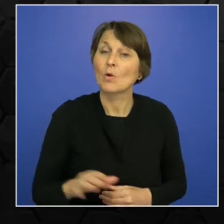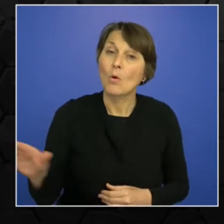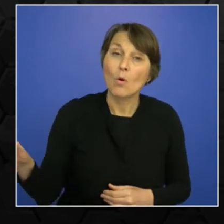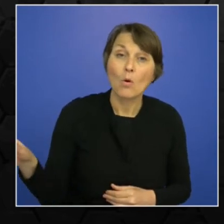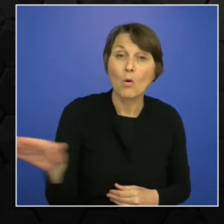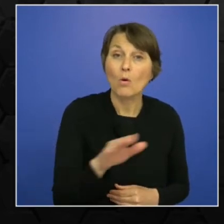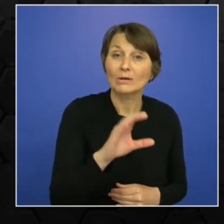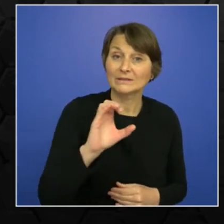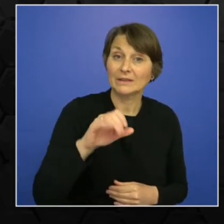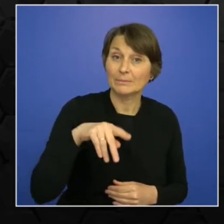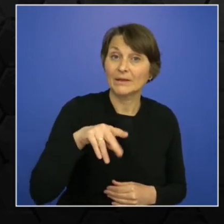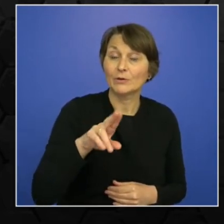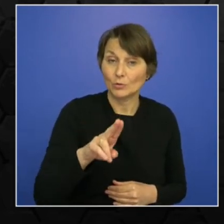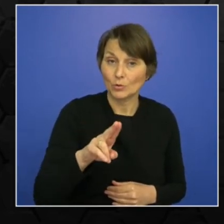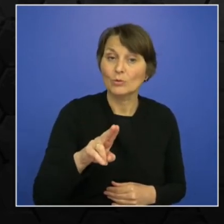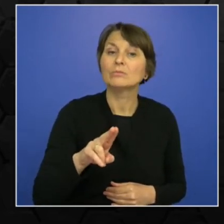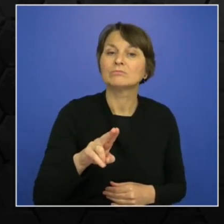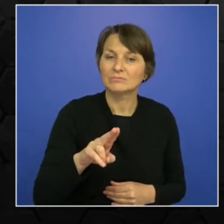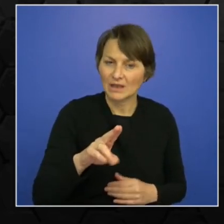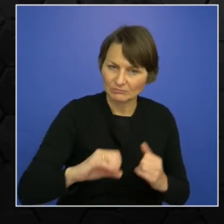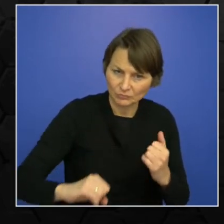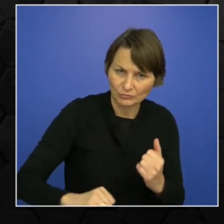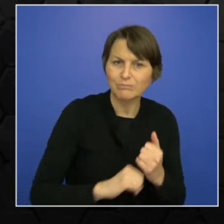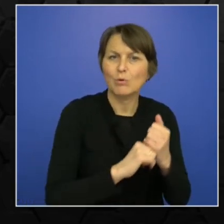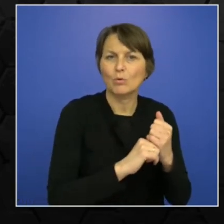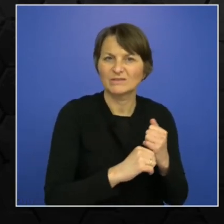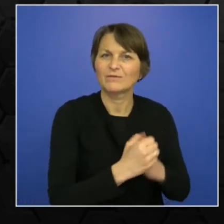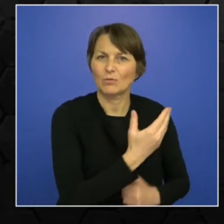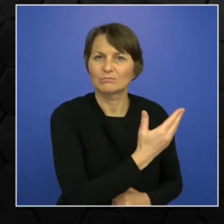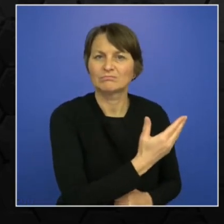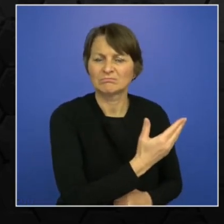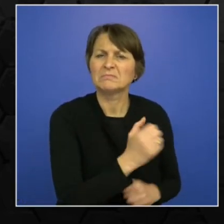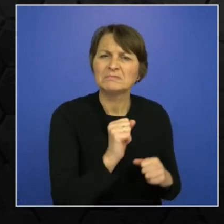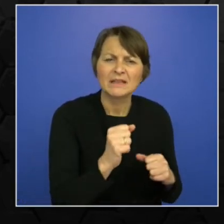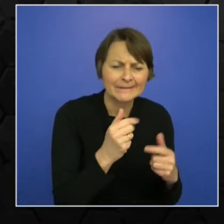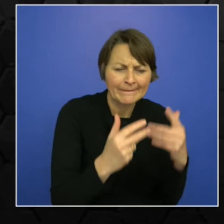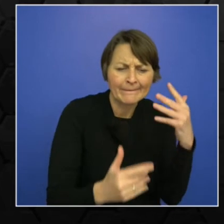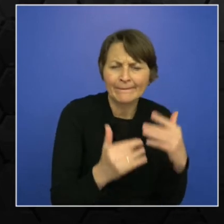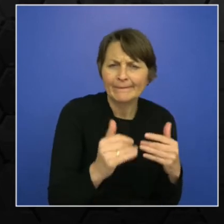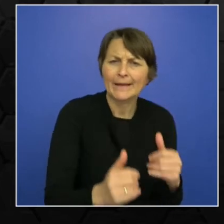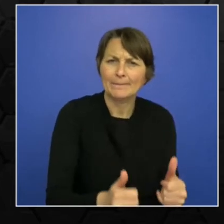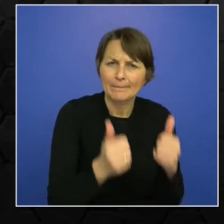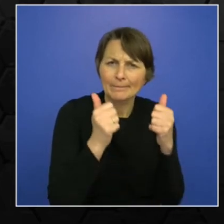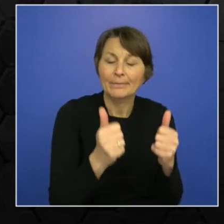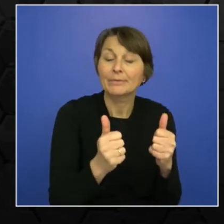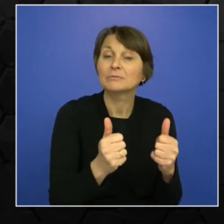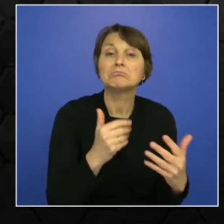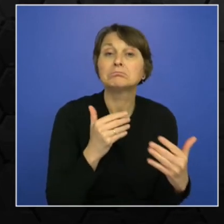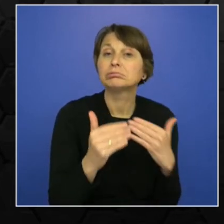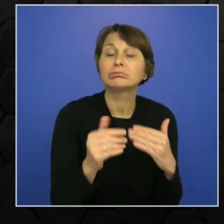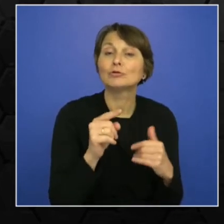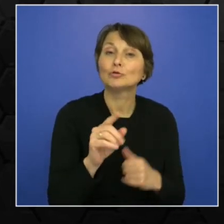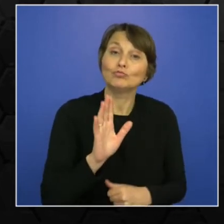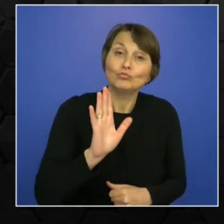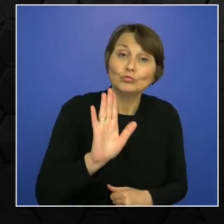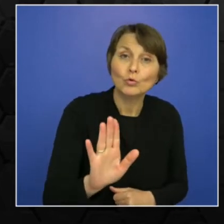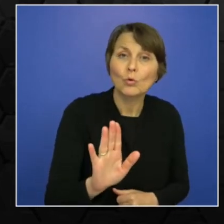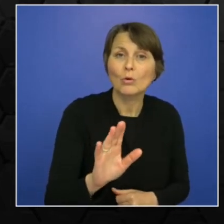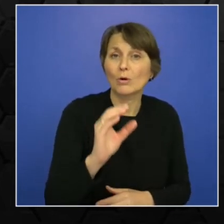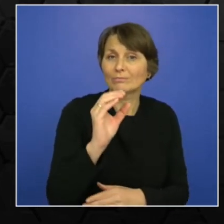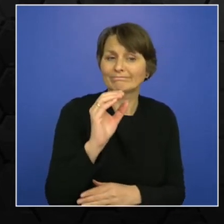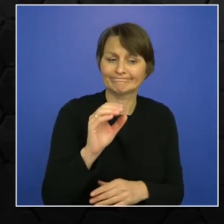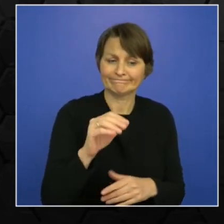are supported for quantization, as it's a mathematical manipulation. So independent of your operating system,